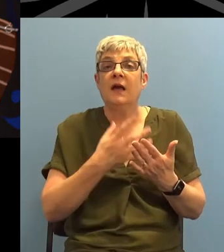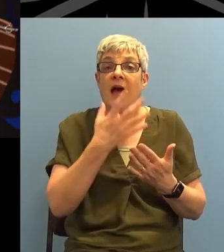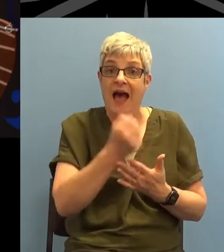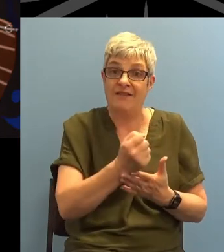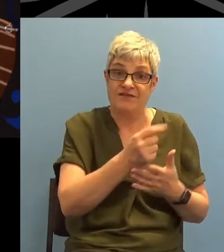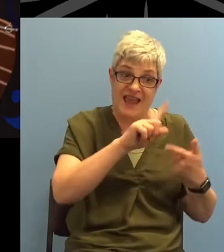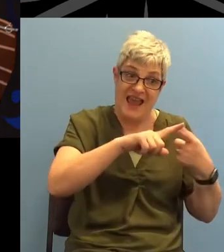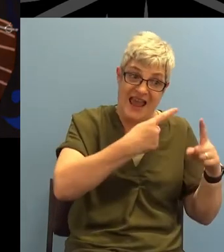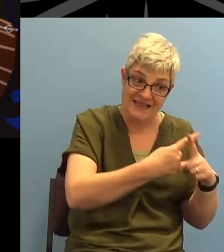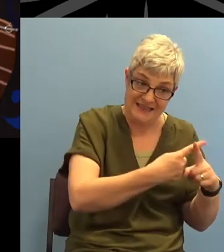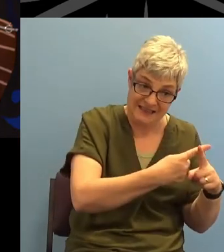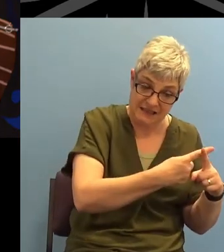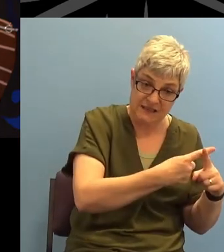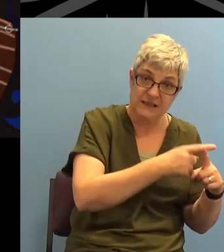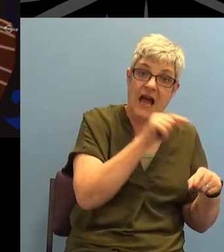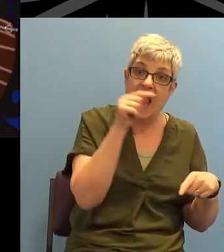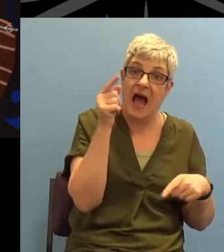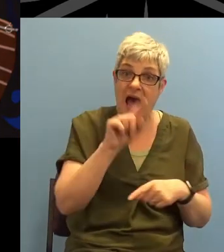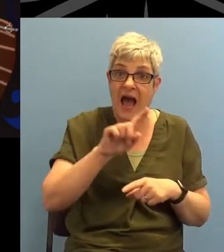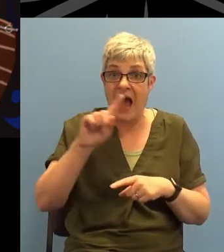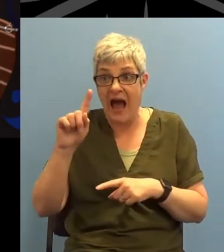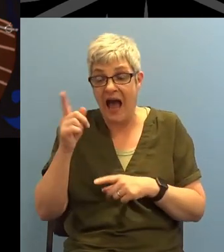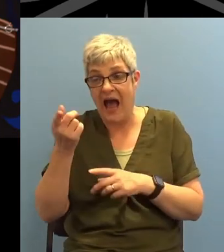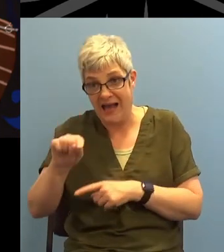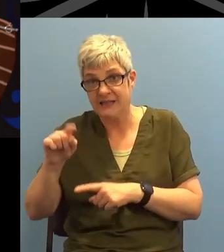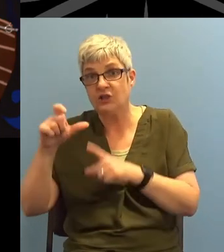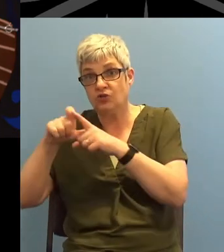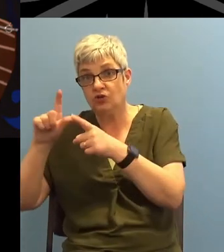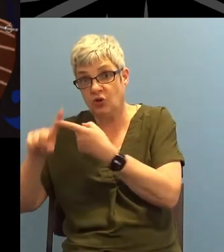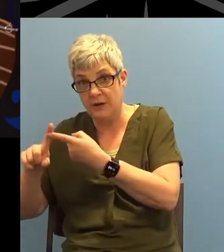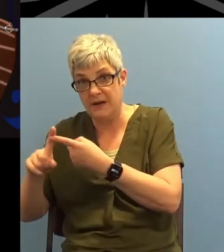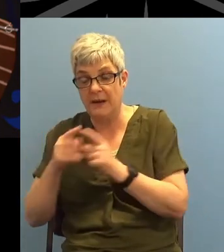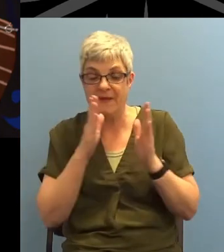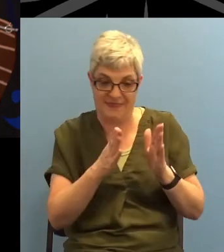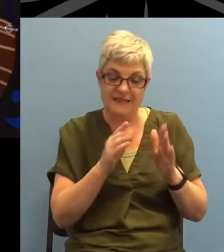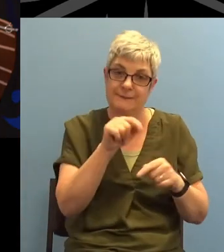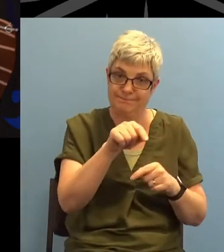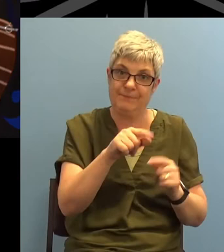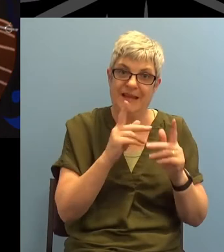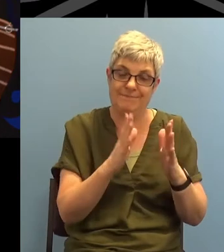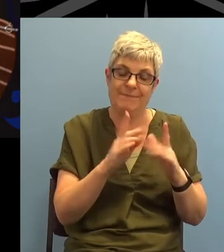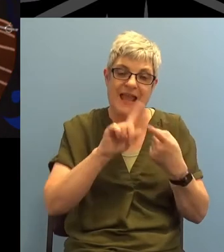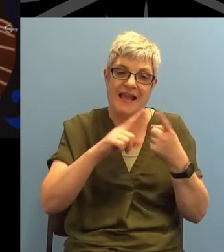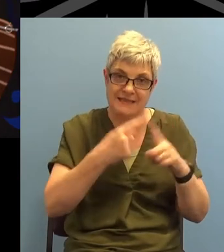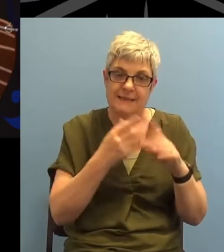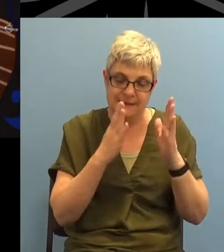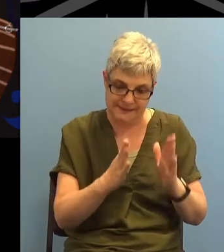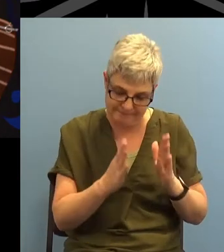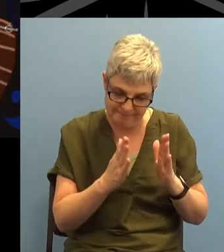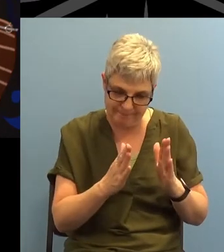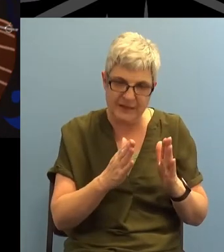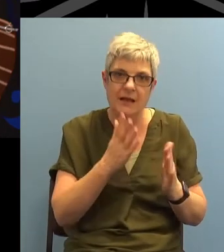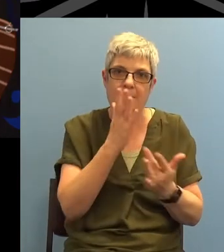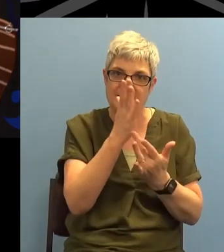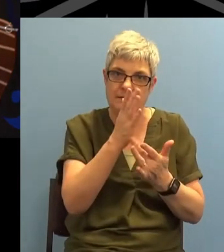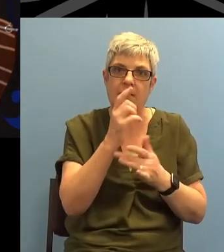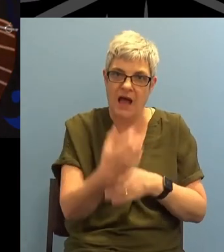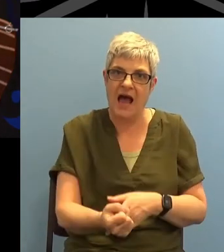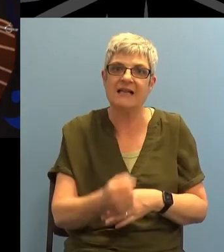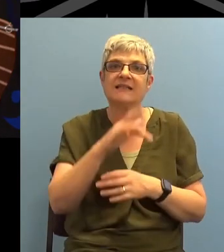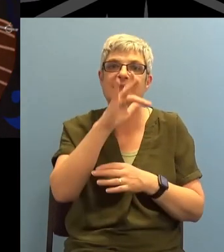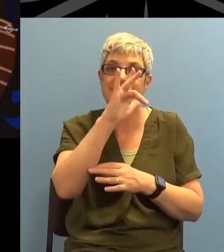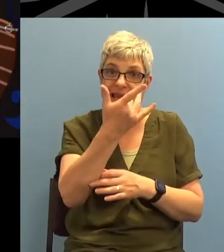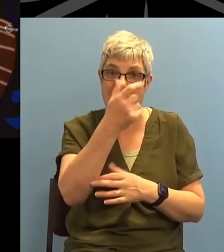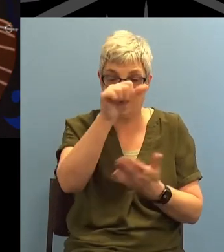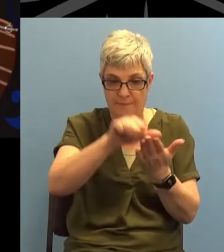Exodus 10:20 and in Deuteronomy 5. So the middle section of this book contains one